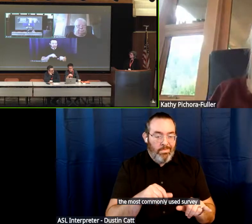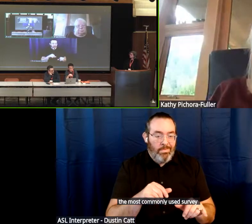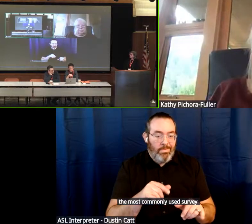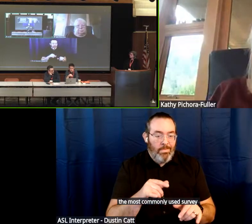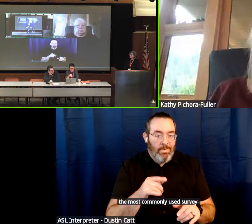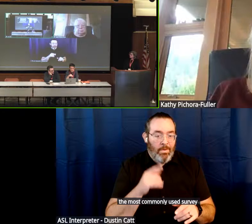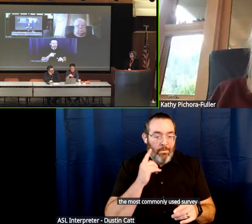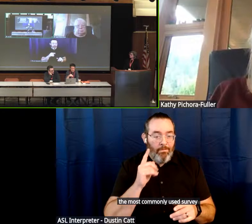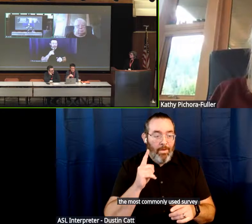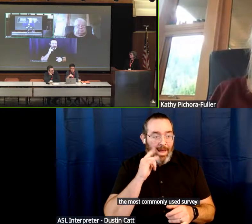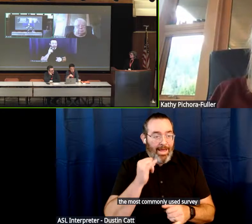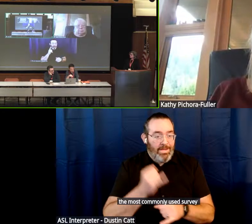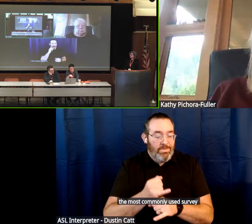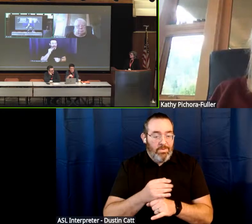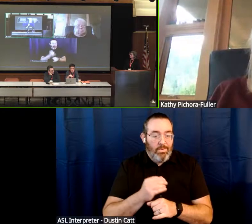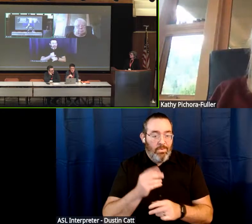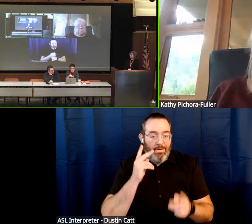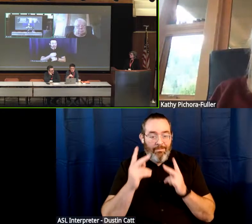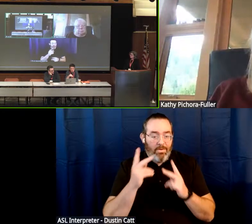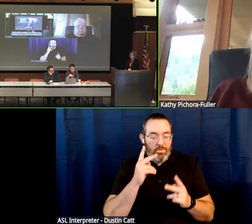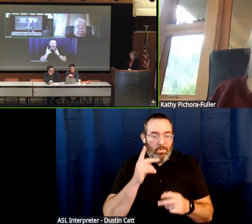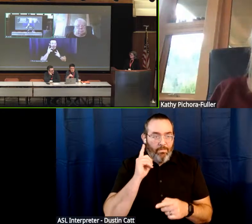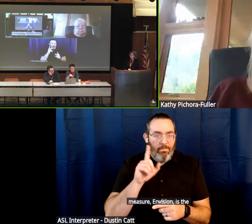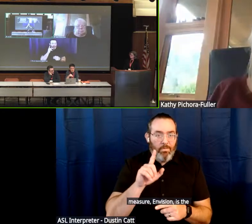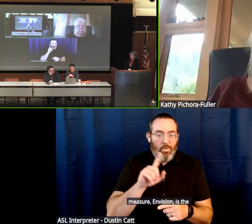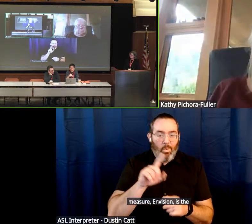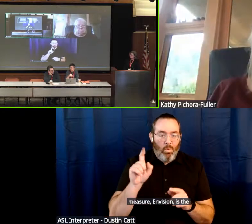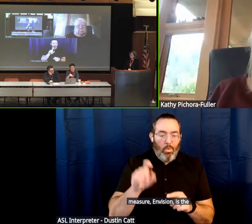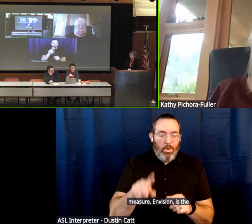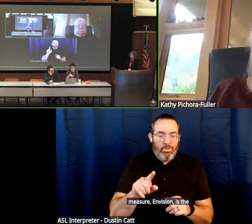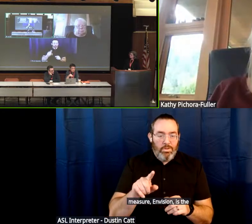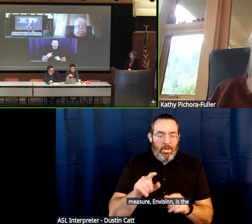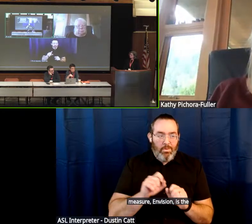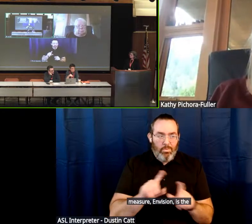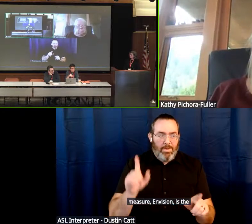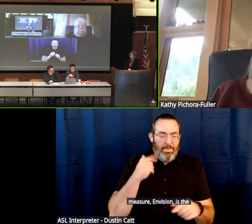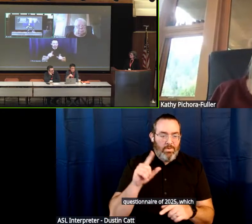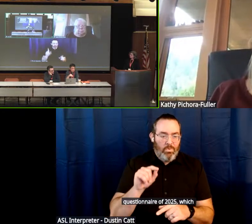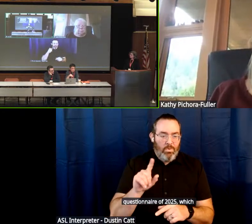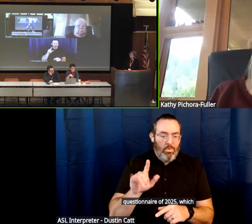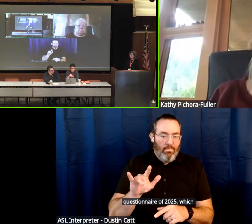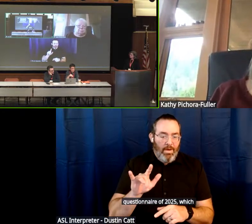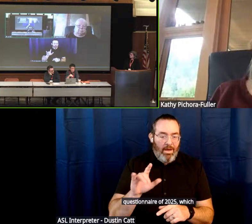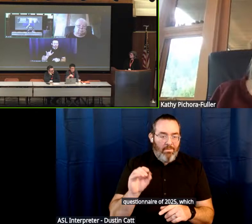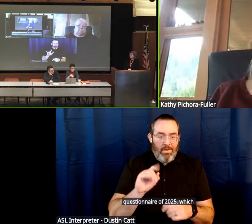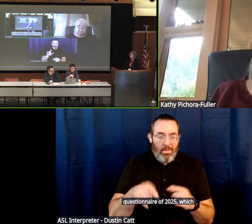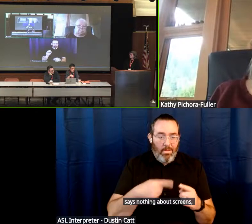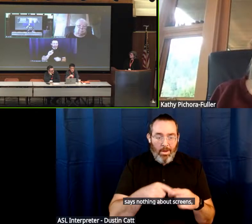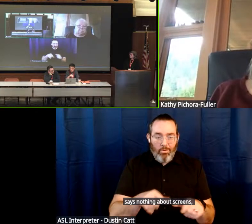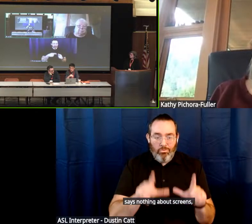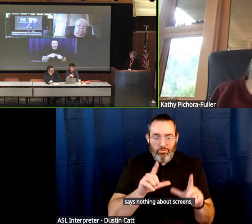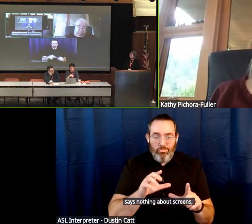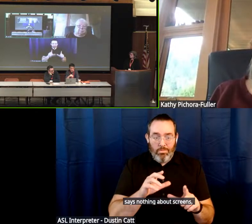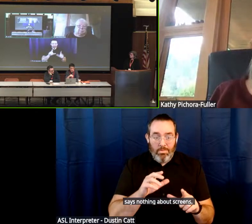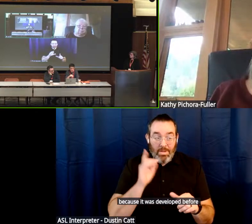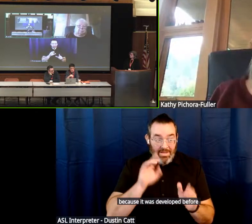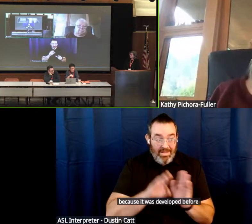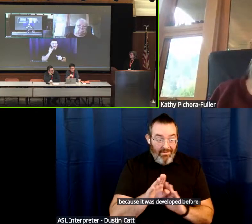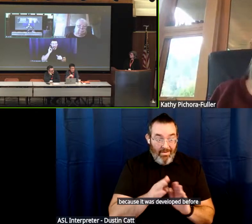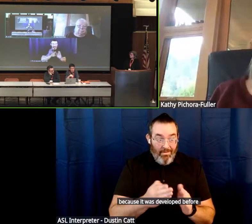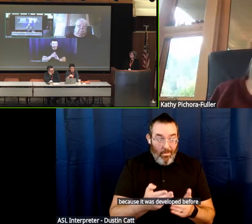Visual Functioning Questionnaire 25, which says nothing about screens because it was developed before screens were so